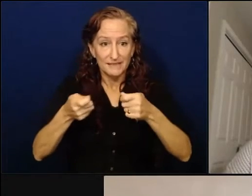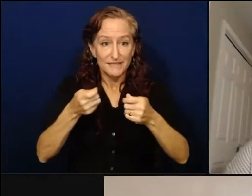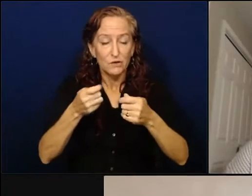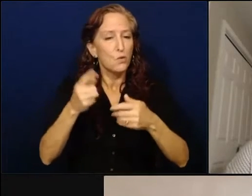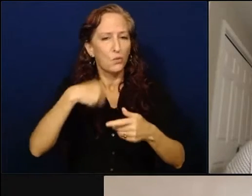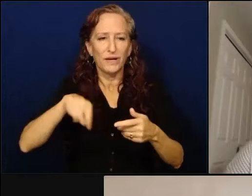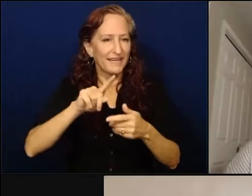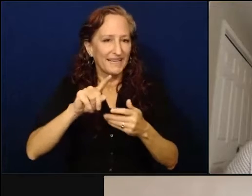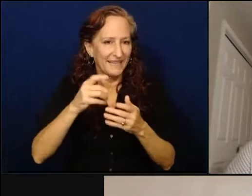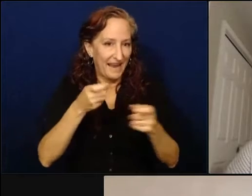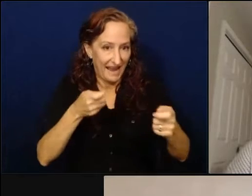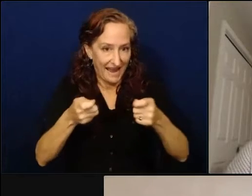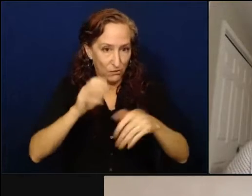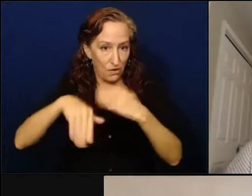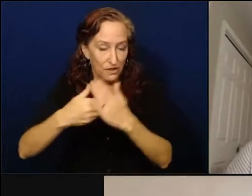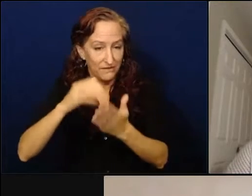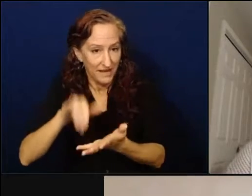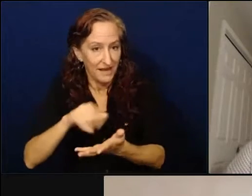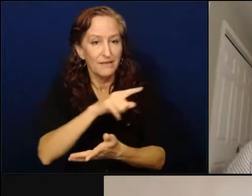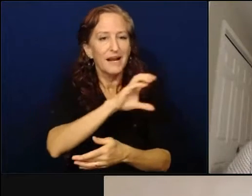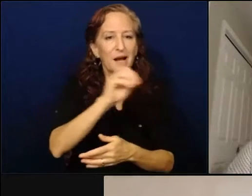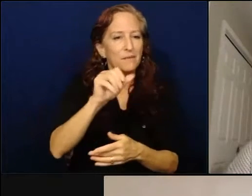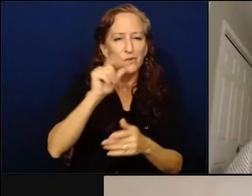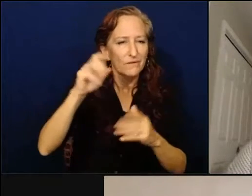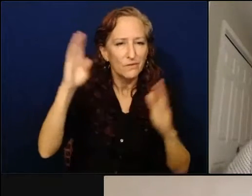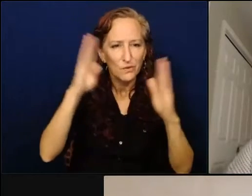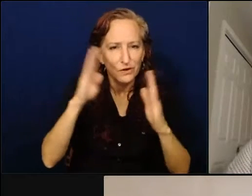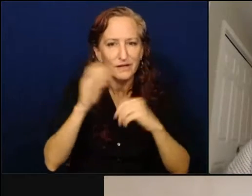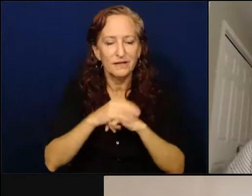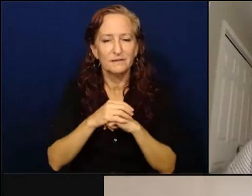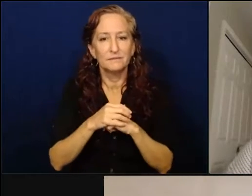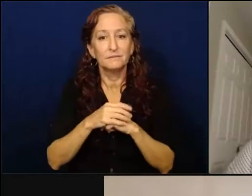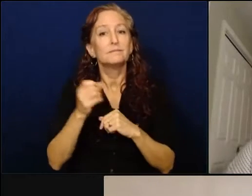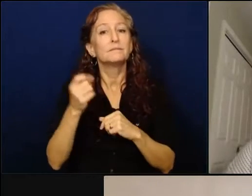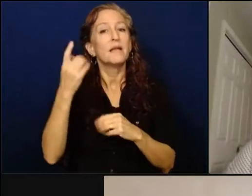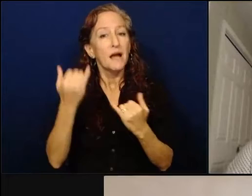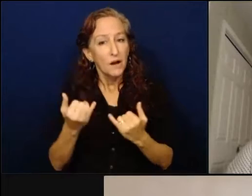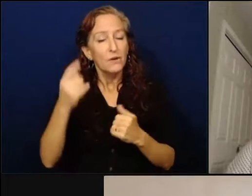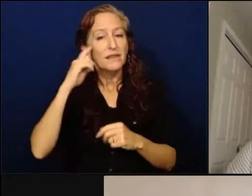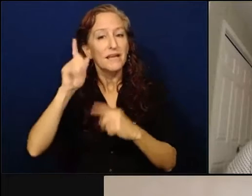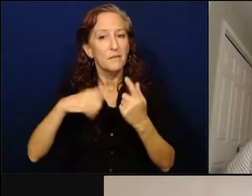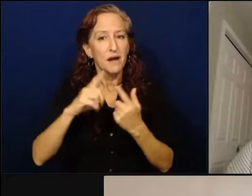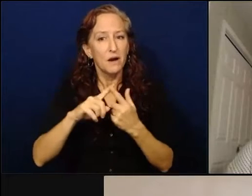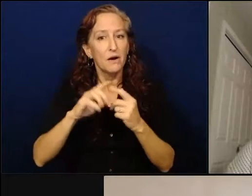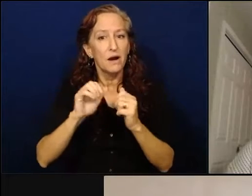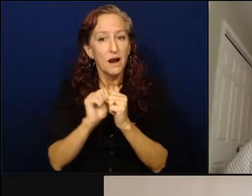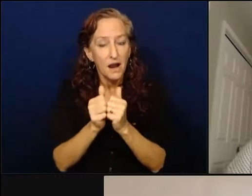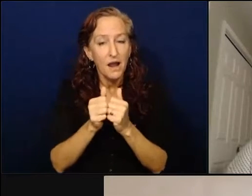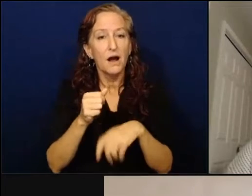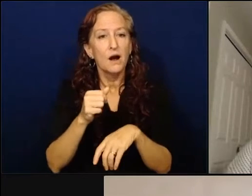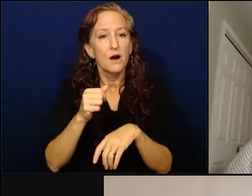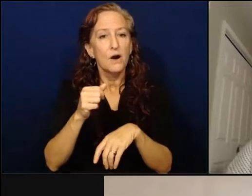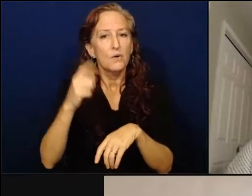third change that we're seeing, and that's again fundamental to how we think about how brands think about supply